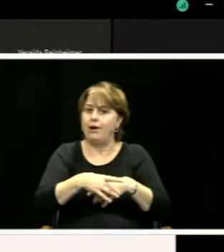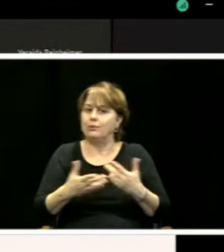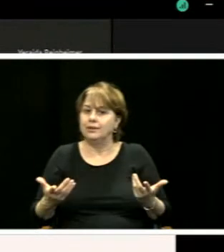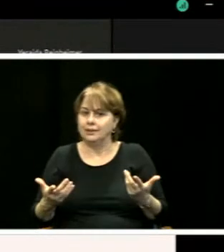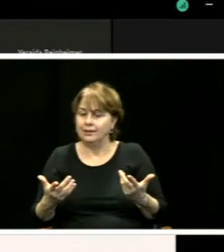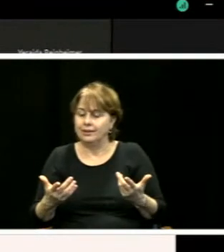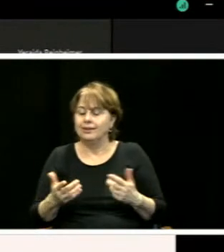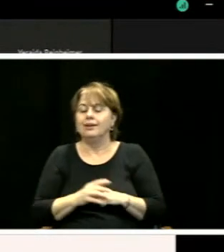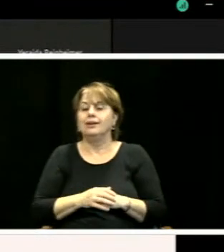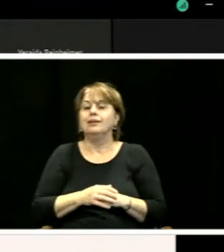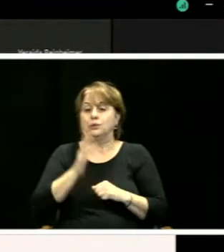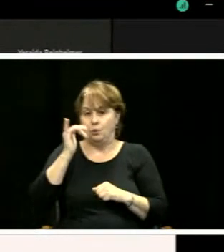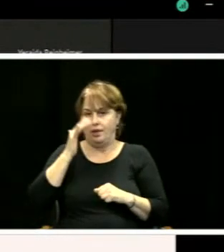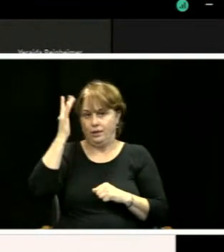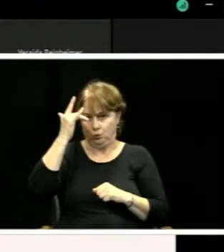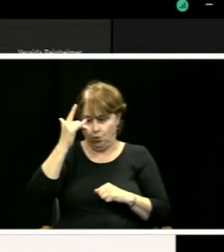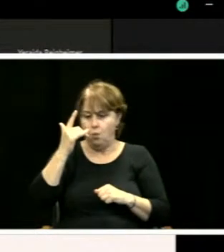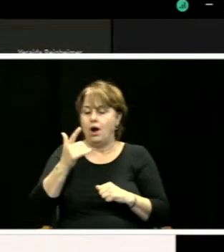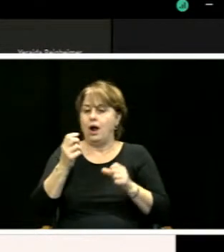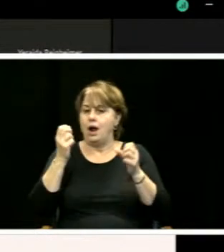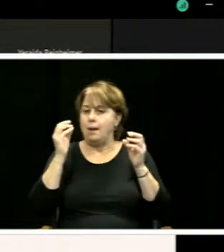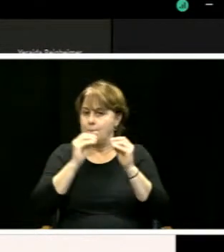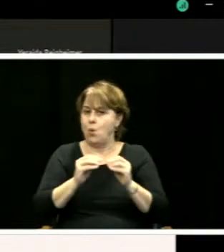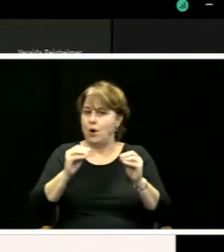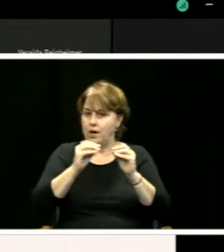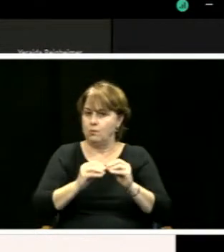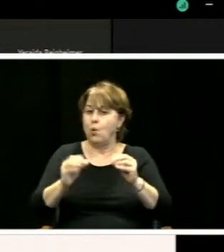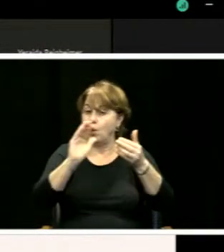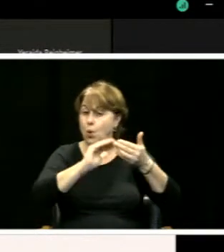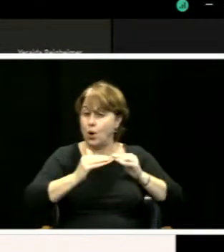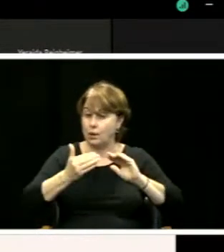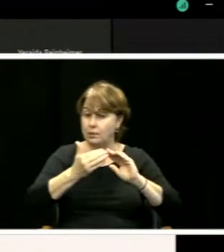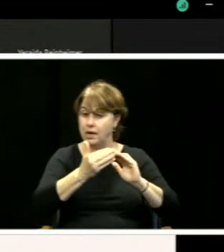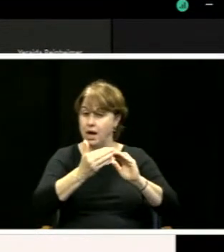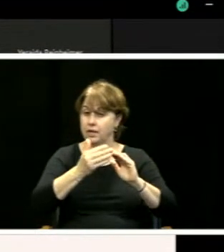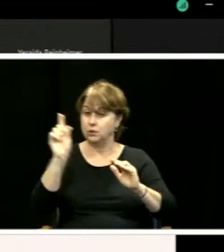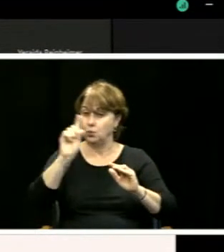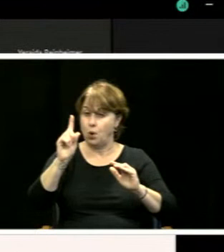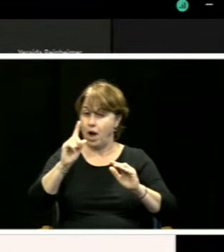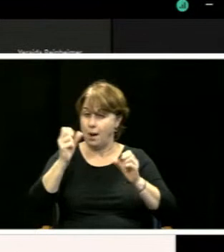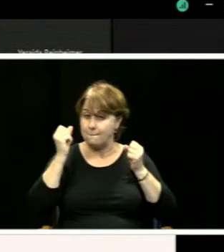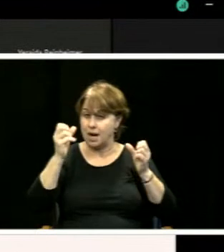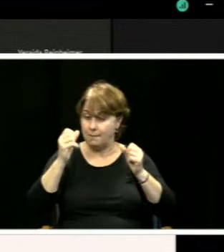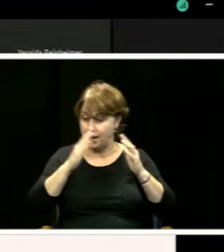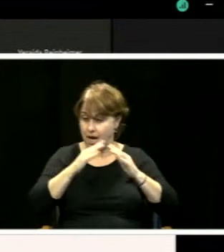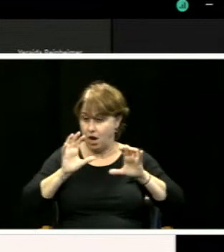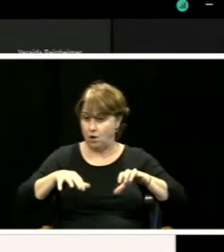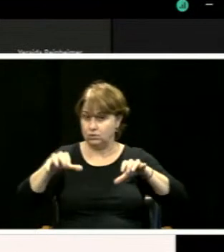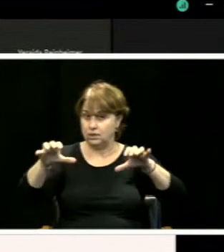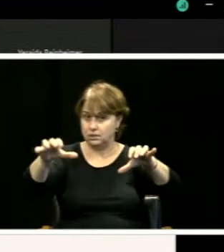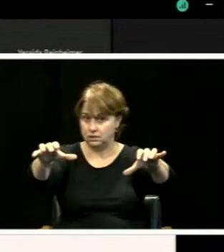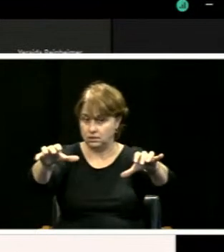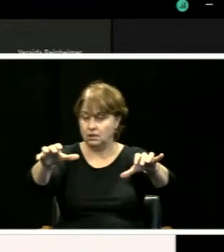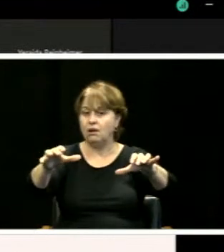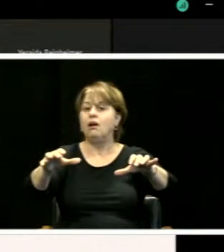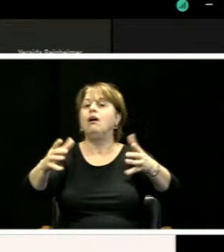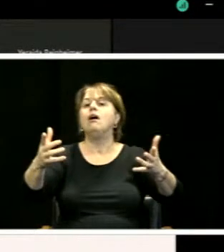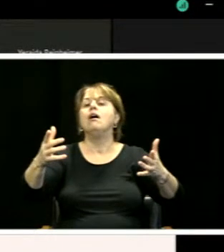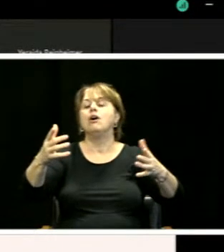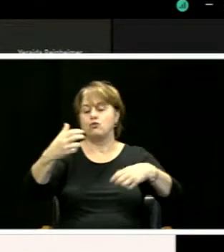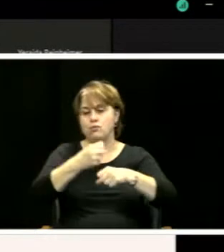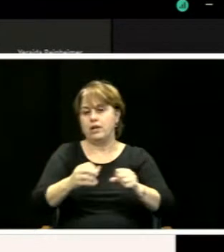of this high urbanized area, this highly urbanized and highly impervious area, it creates more